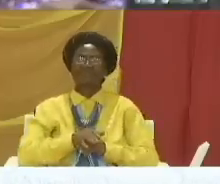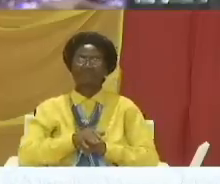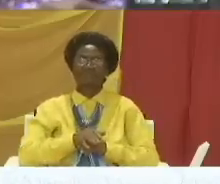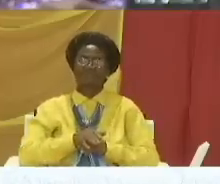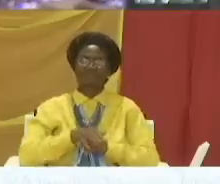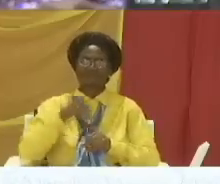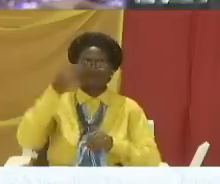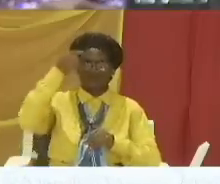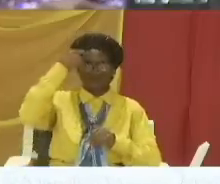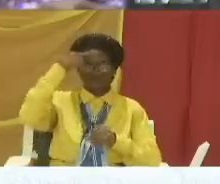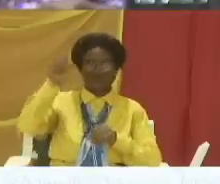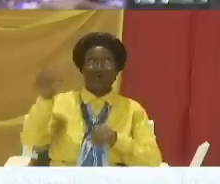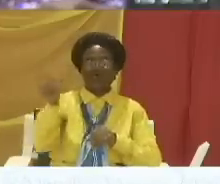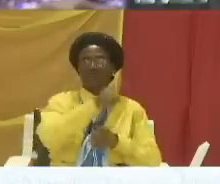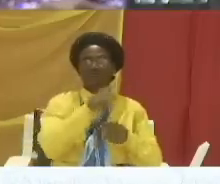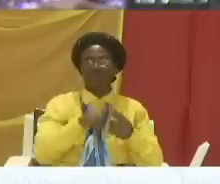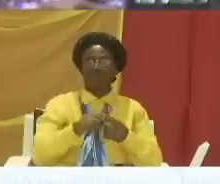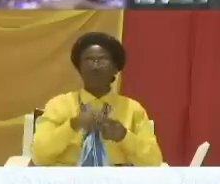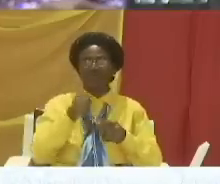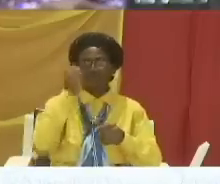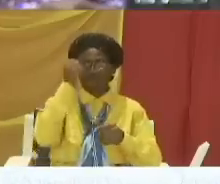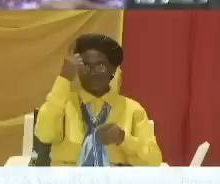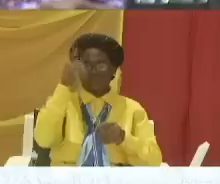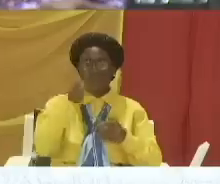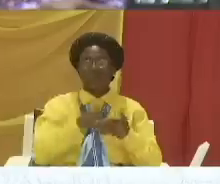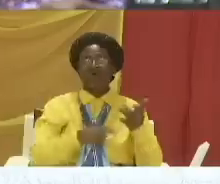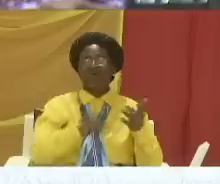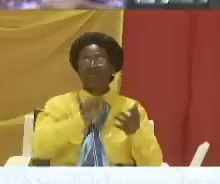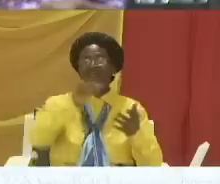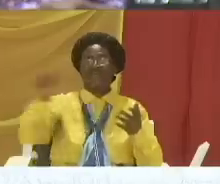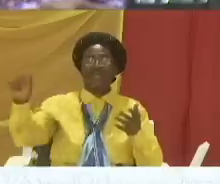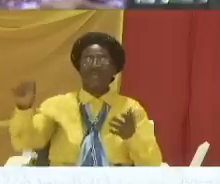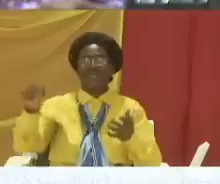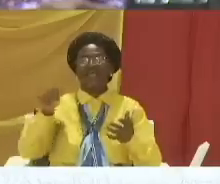For you to understand what a covenant is,